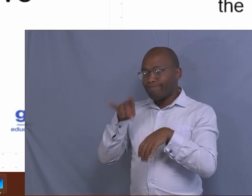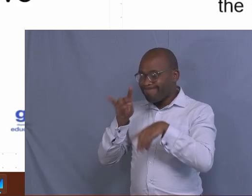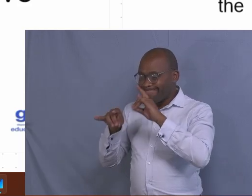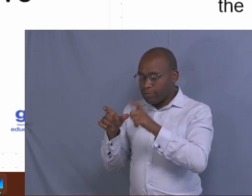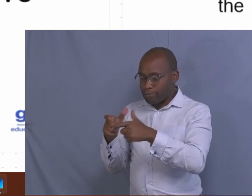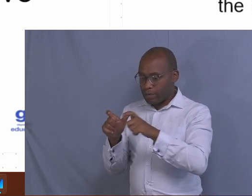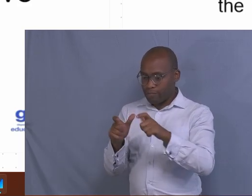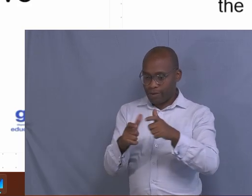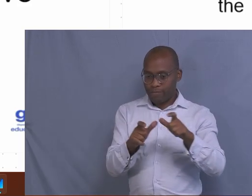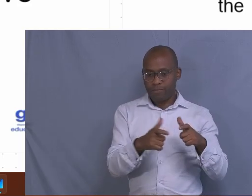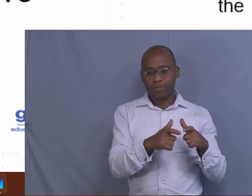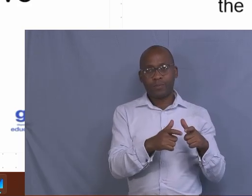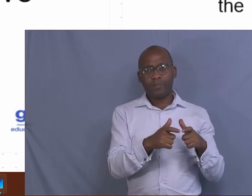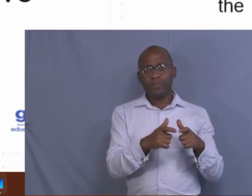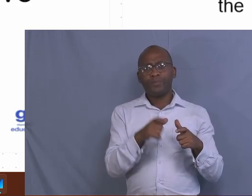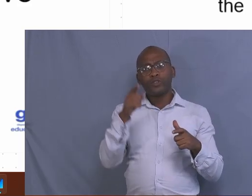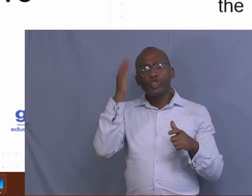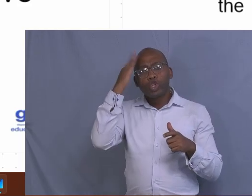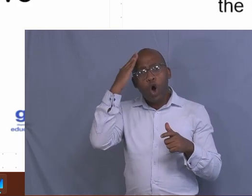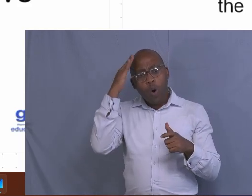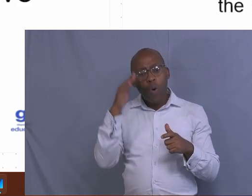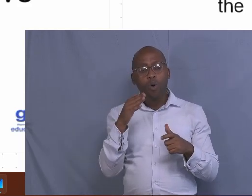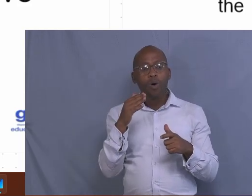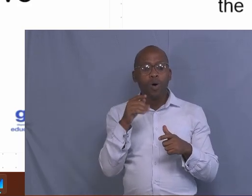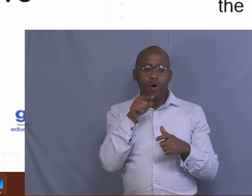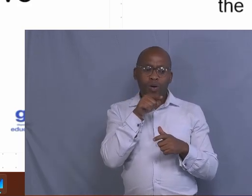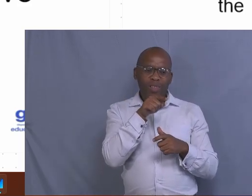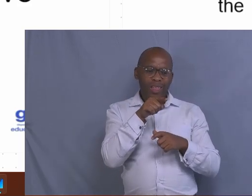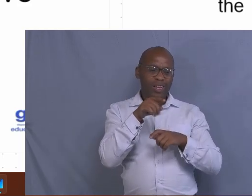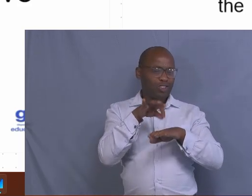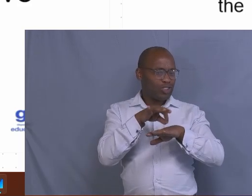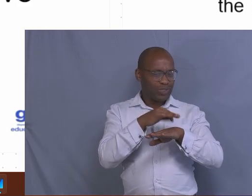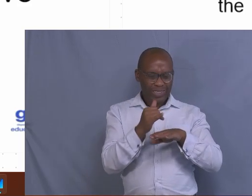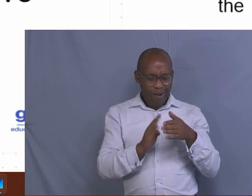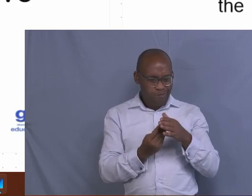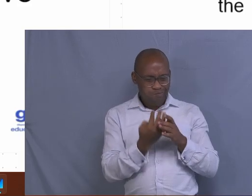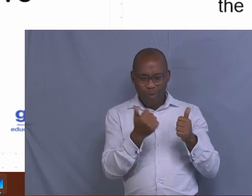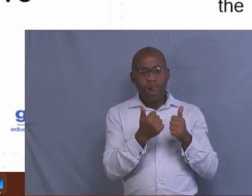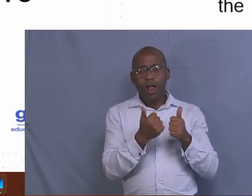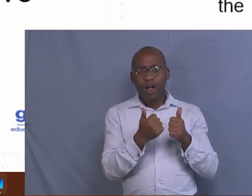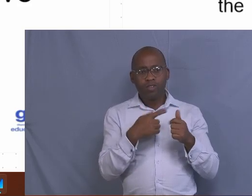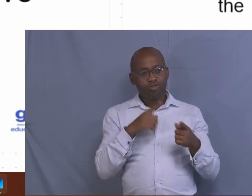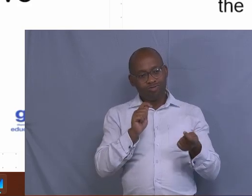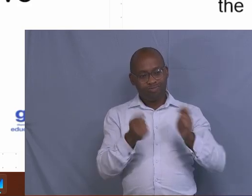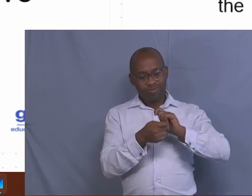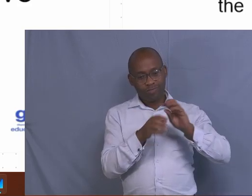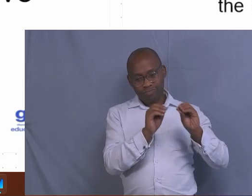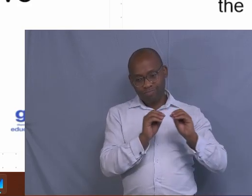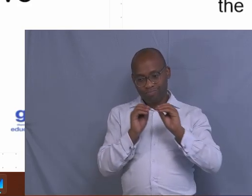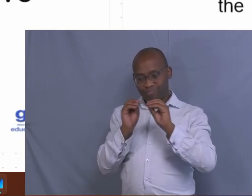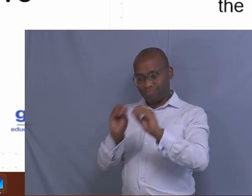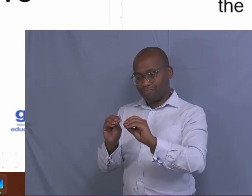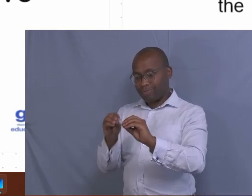in this field, crops cannot do well. Let me move and put the crawl for our livestock.